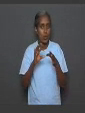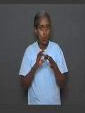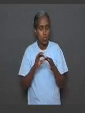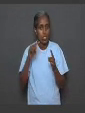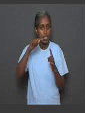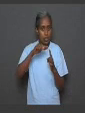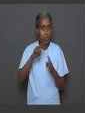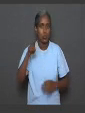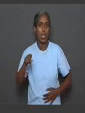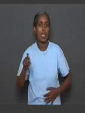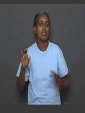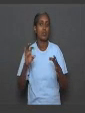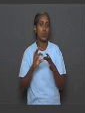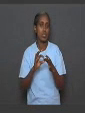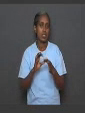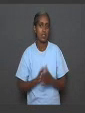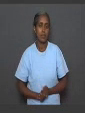to the x-coordinate.